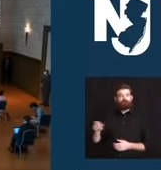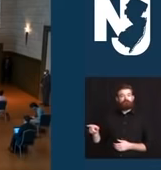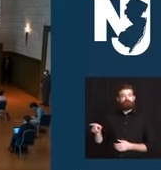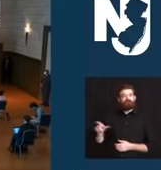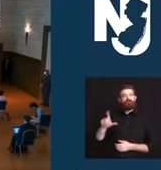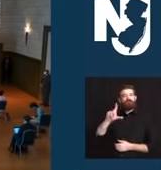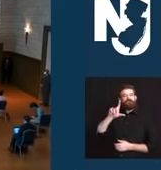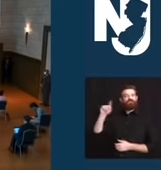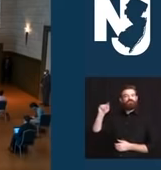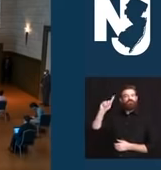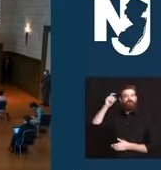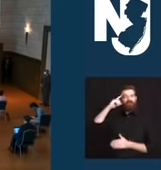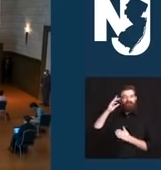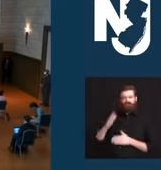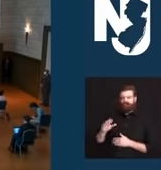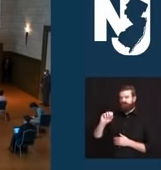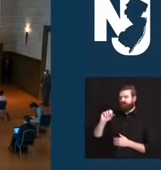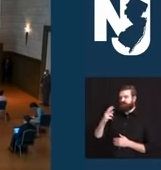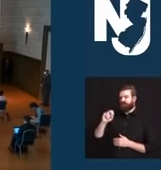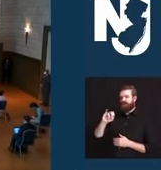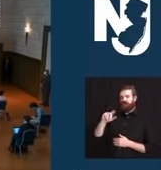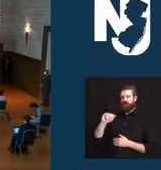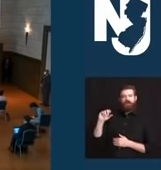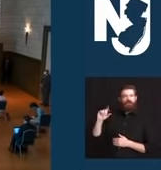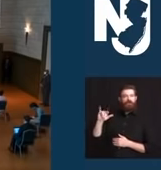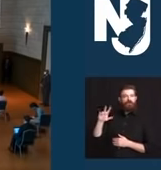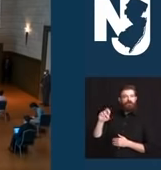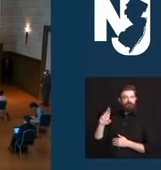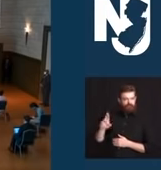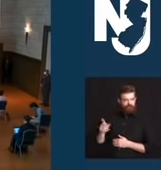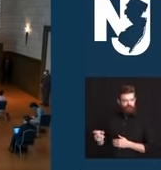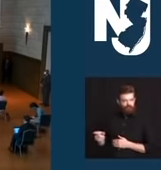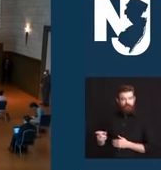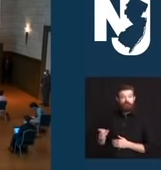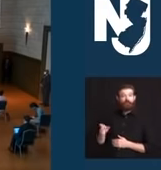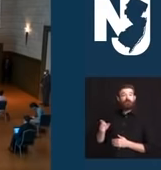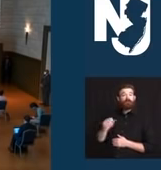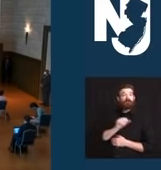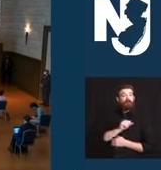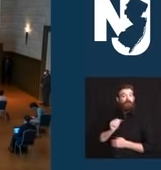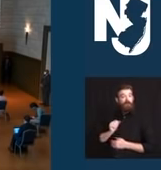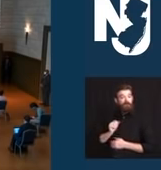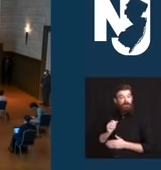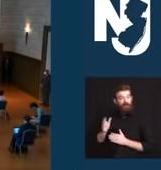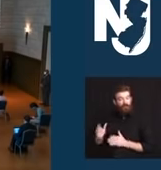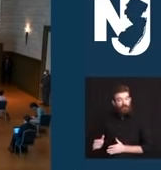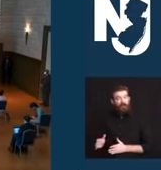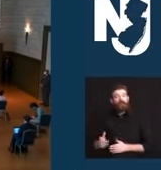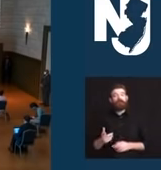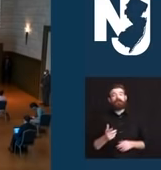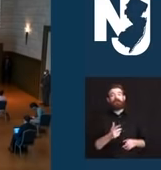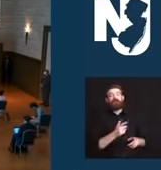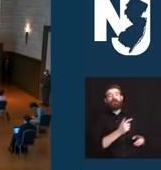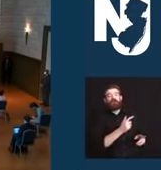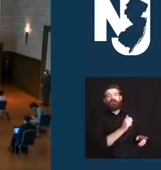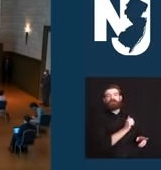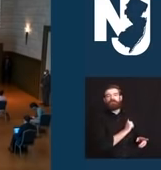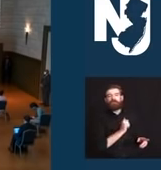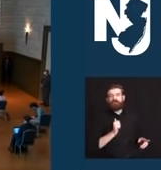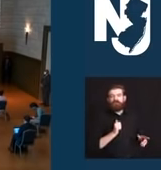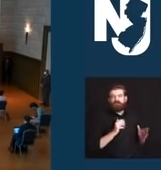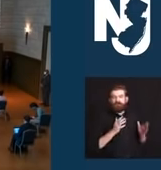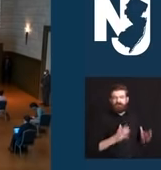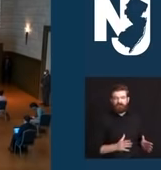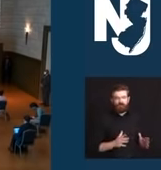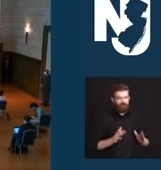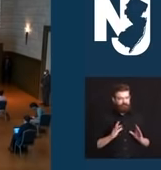Sweeney, Assembly Speaker Craig Coughlin, and the Budget Committee chairs, Senator Paul Sarlo and Assemblywoman Ileana Pinter-Marin,